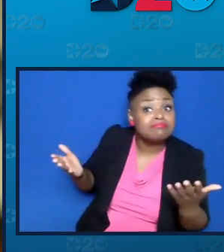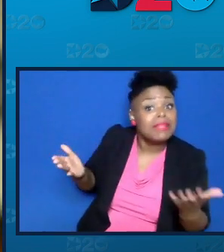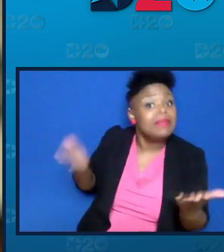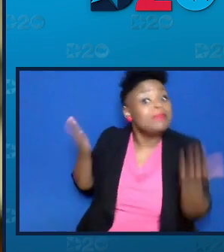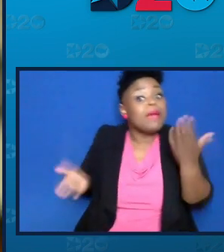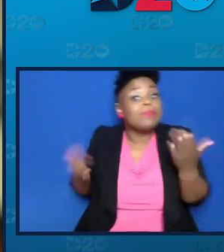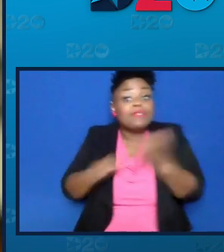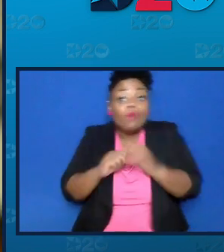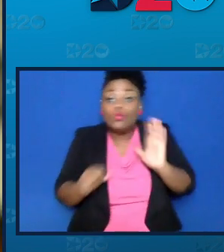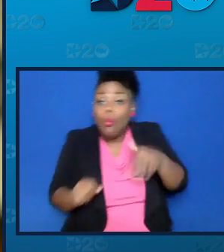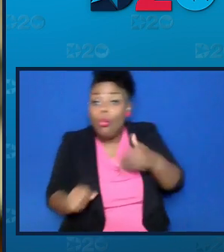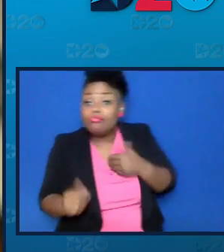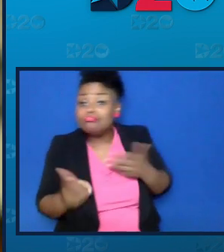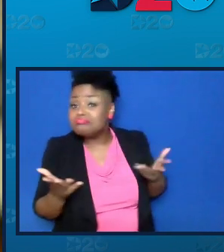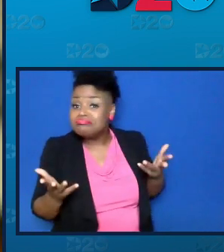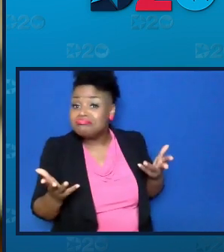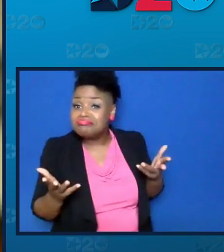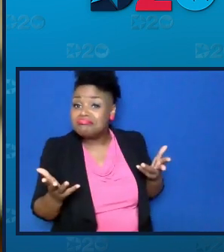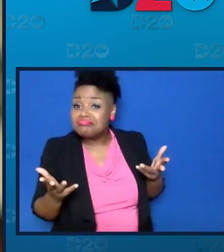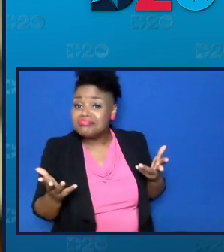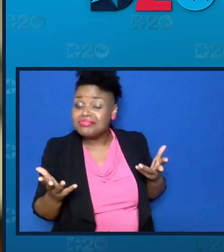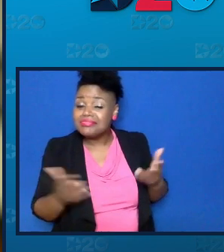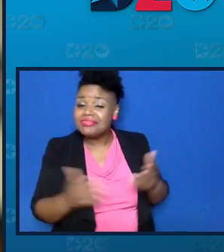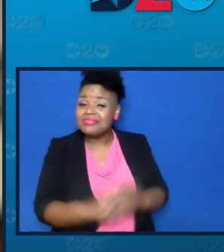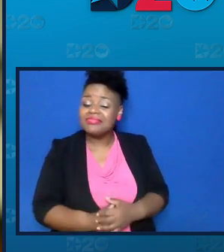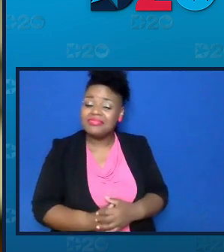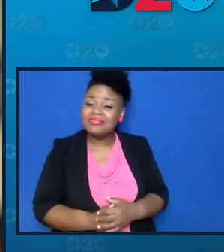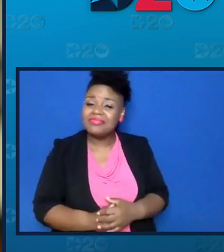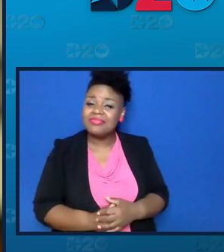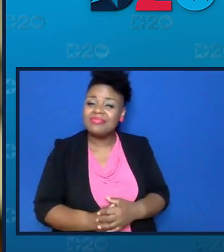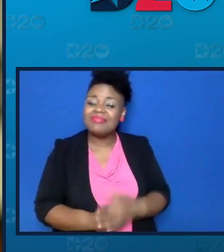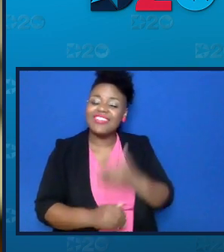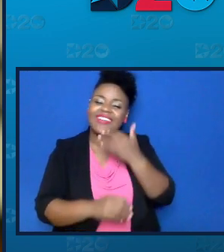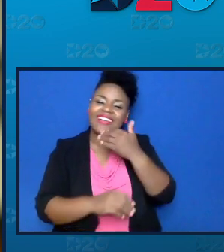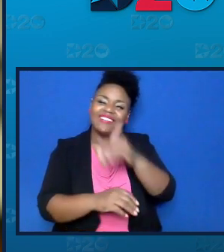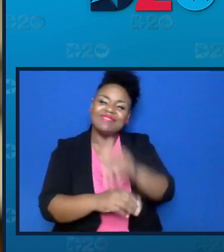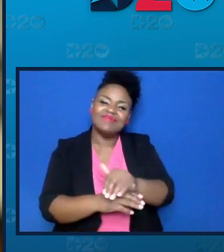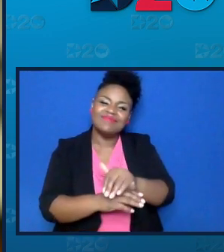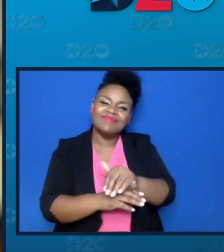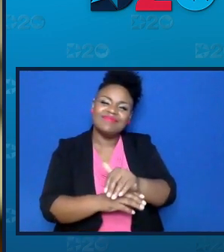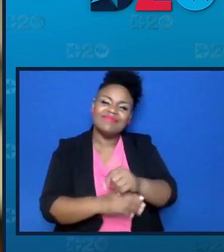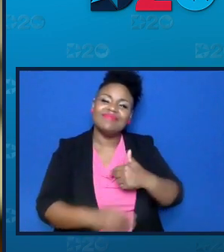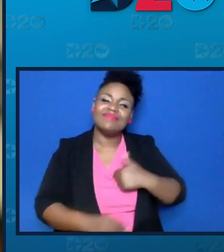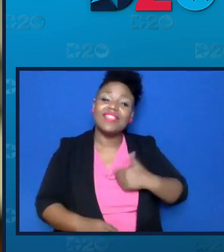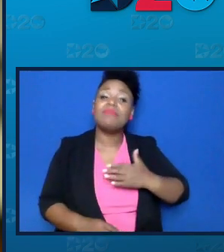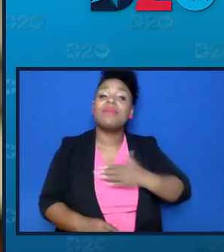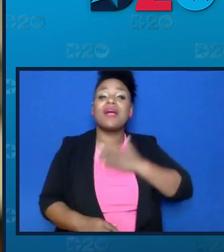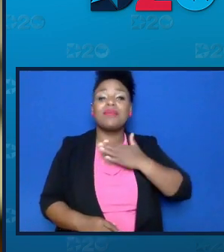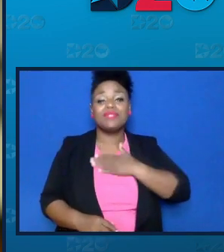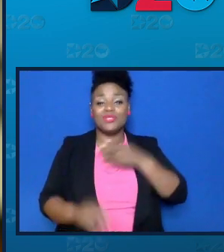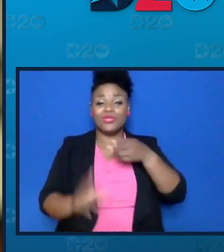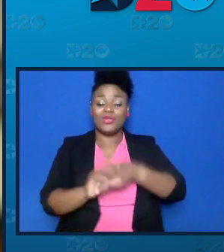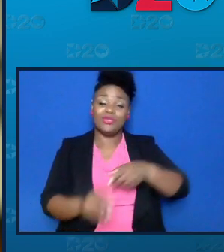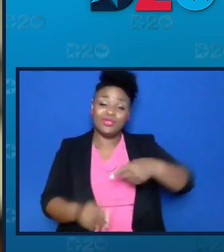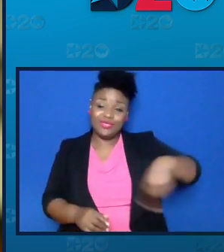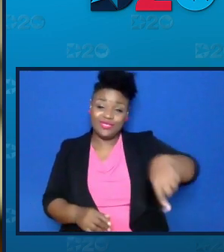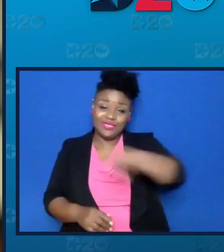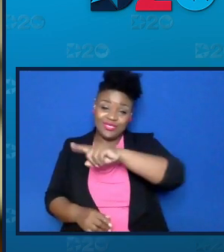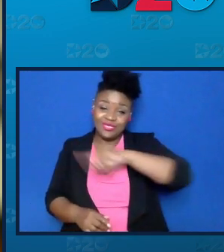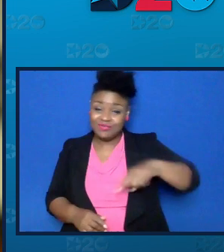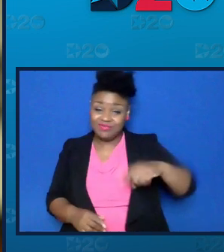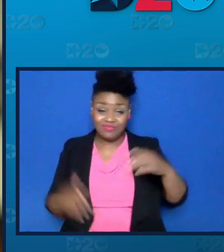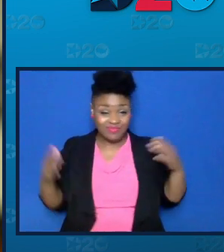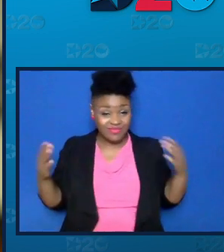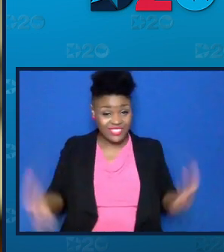Good evening. I'm Congresswoman Deb Haaland. I'm grateful to be with you here on Indigenous land.